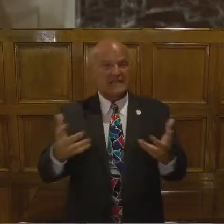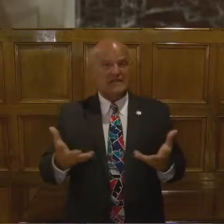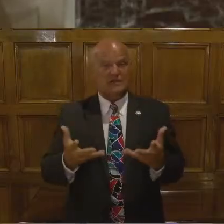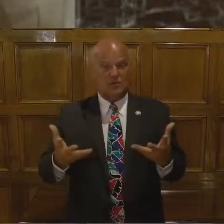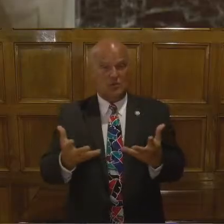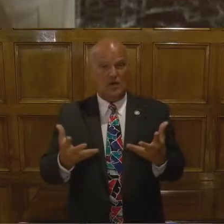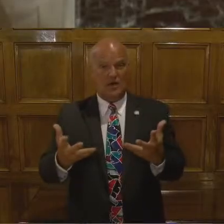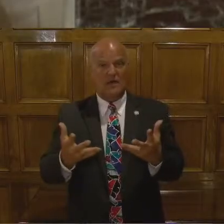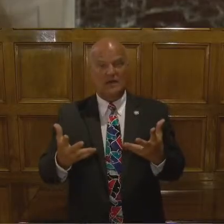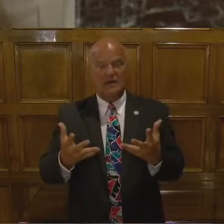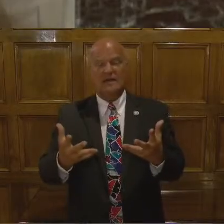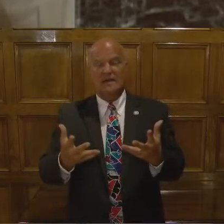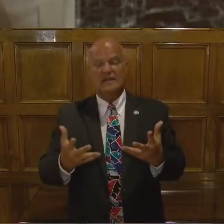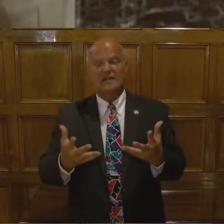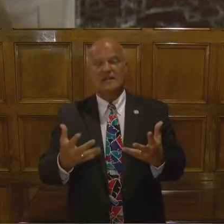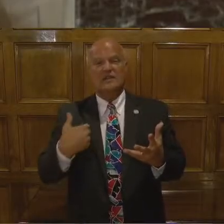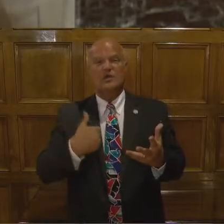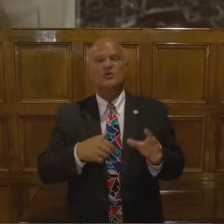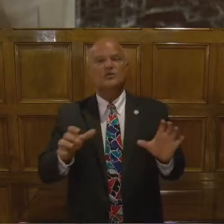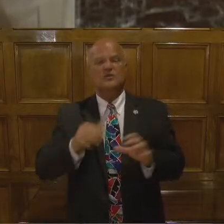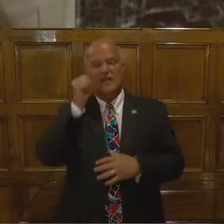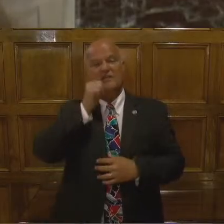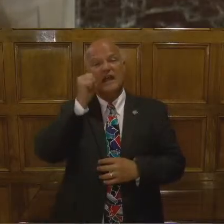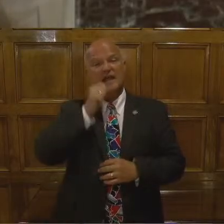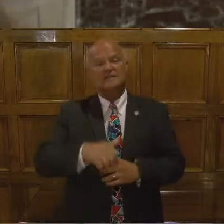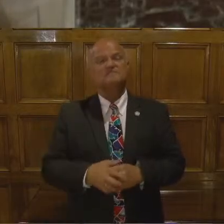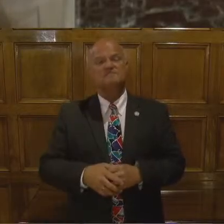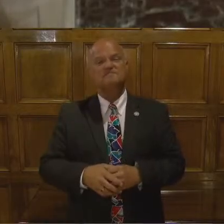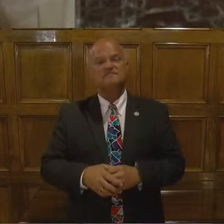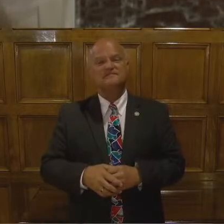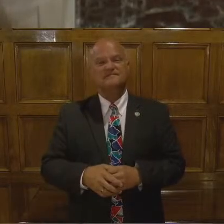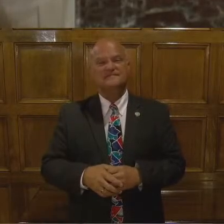is every day.